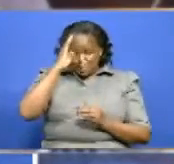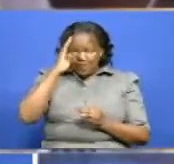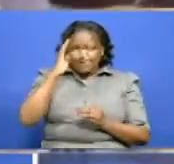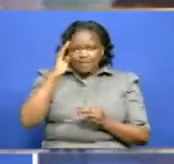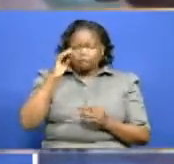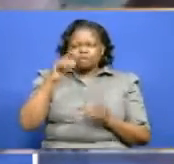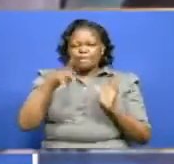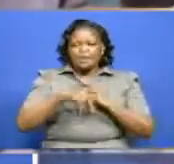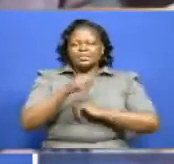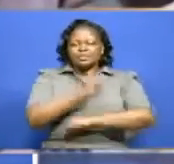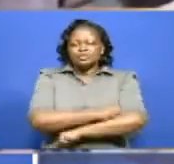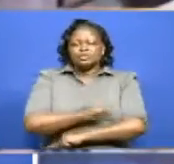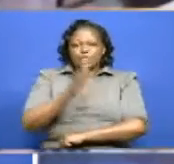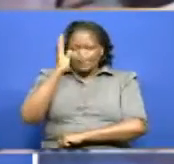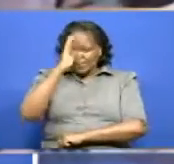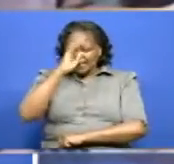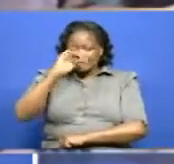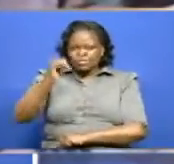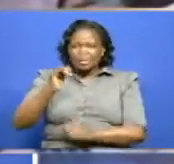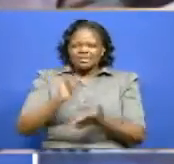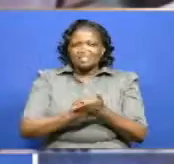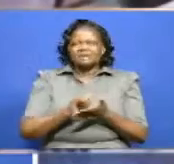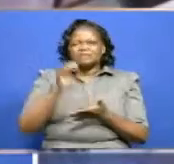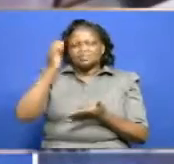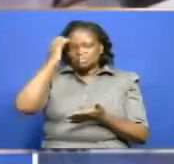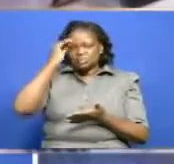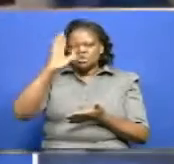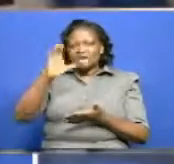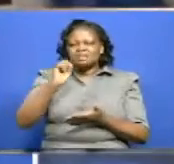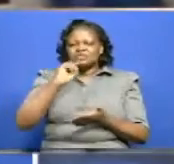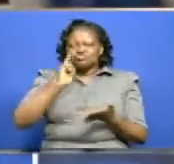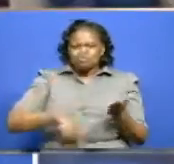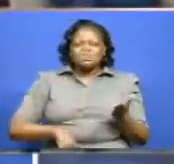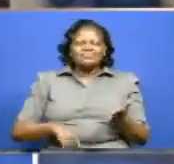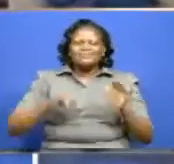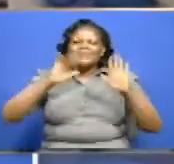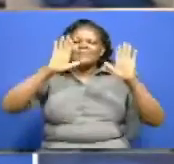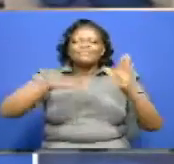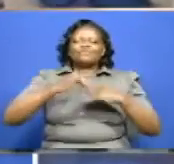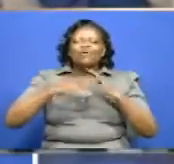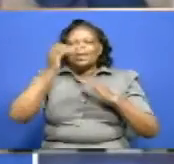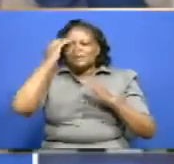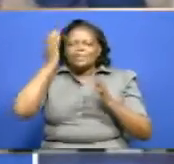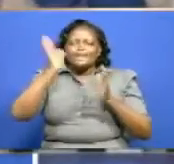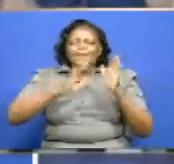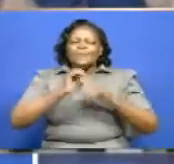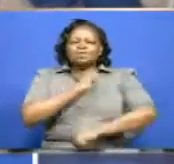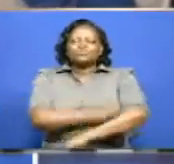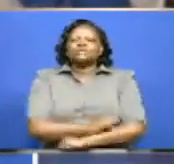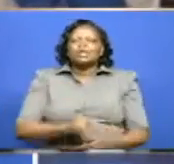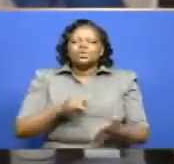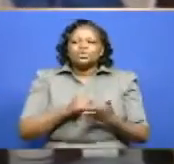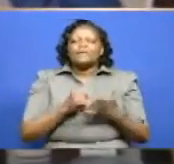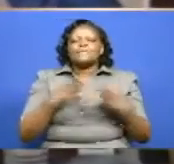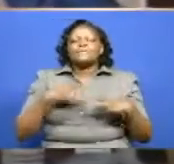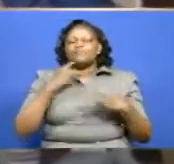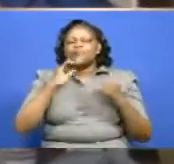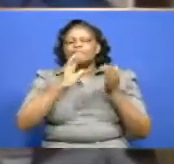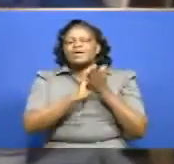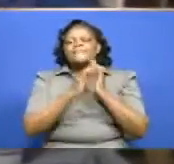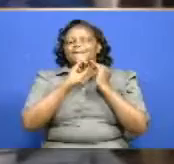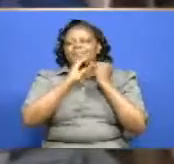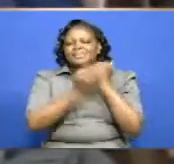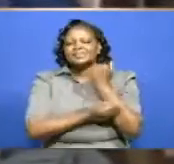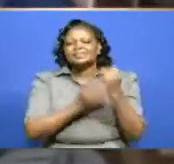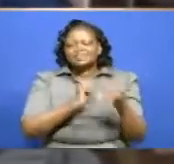in Bungoma Town that the Education CS reiterated the need for all learners to report back to school, including those who got pregnant